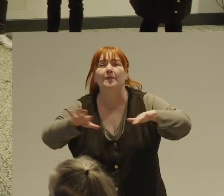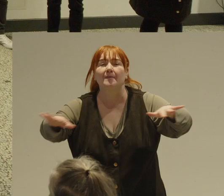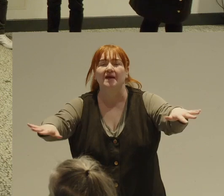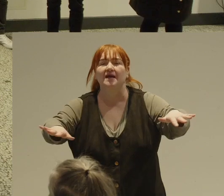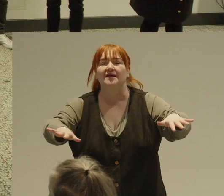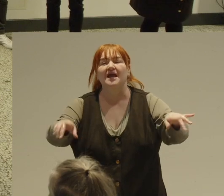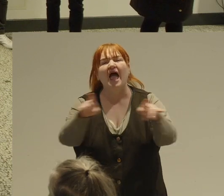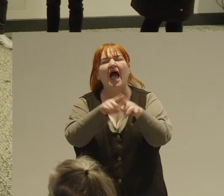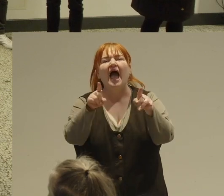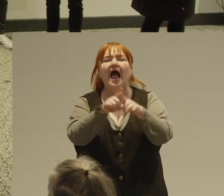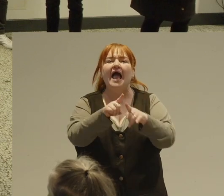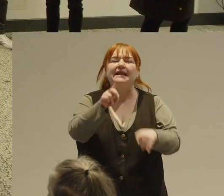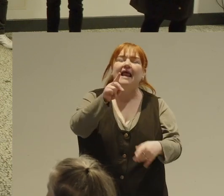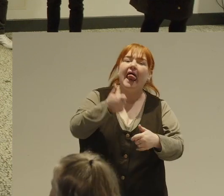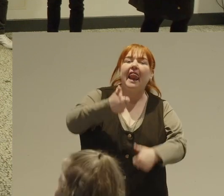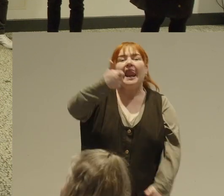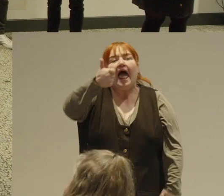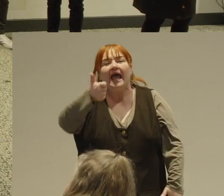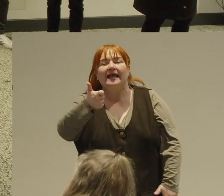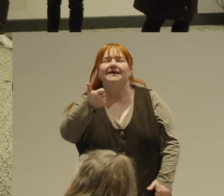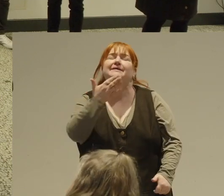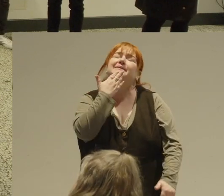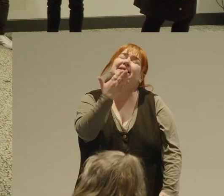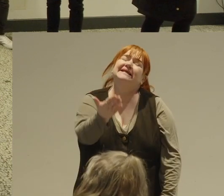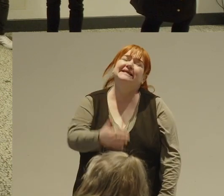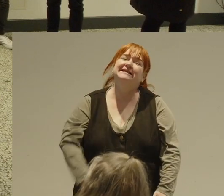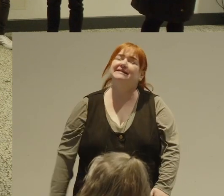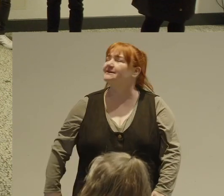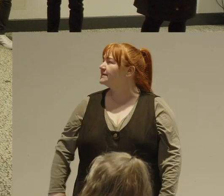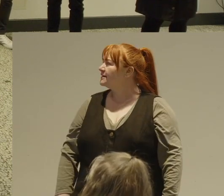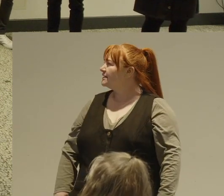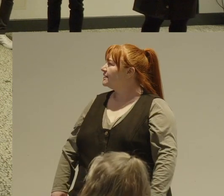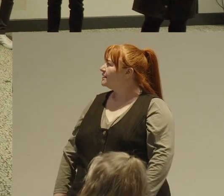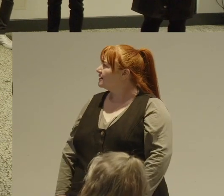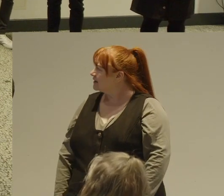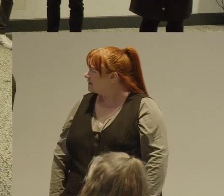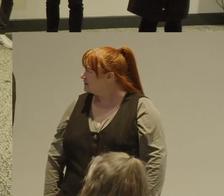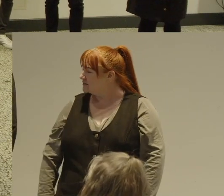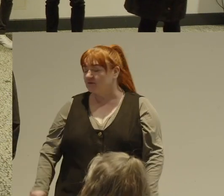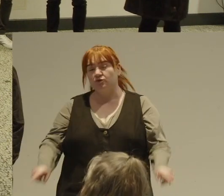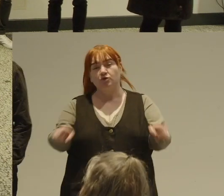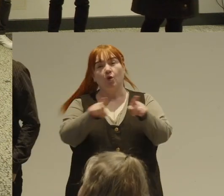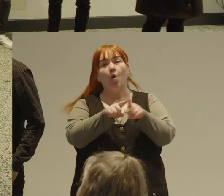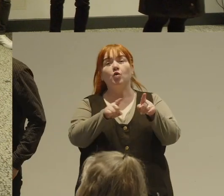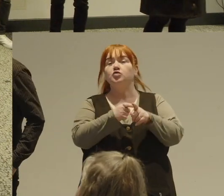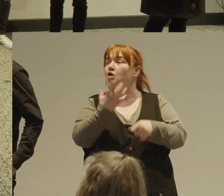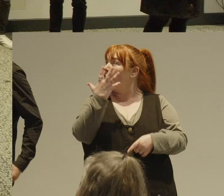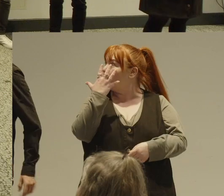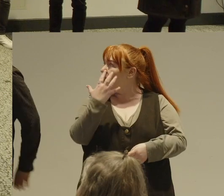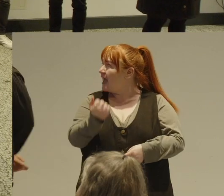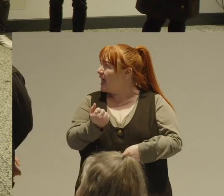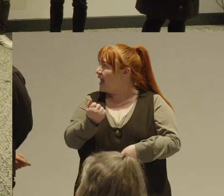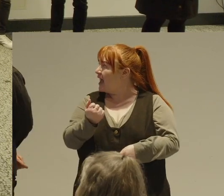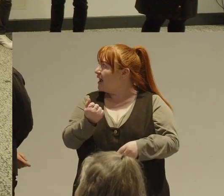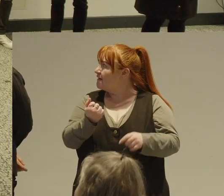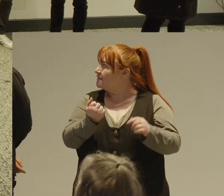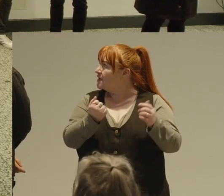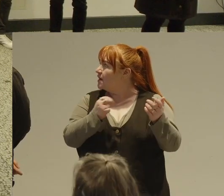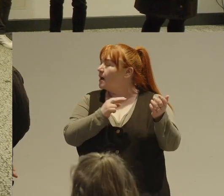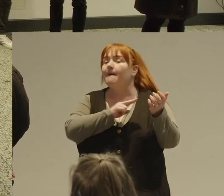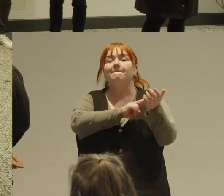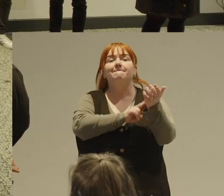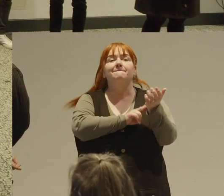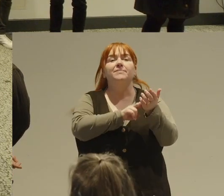us a little like, pretty please. And just we also have Blue Sky now. It's the same as our Twitter